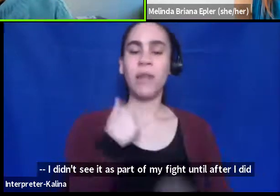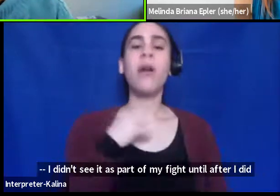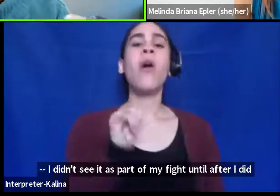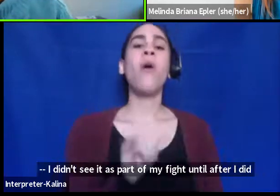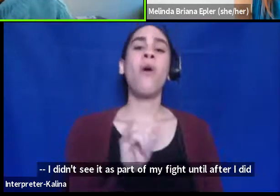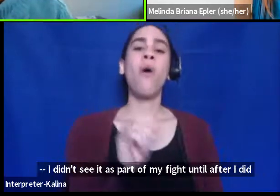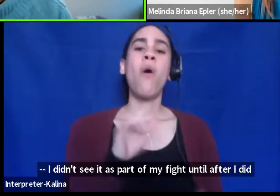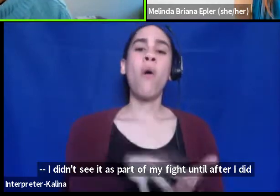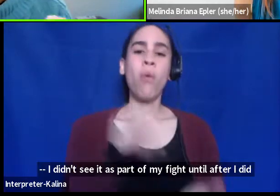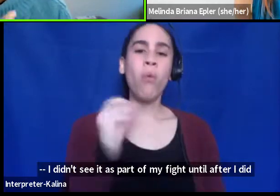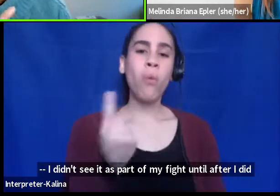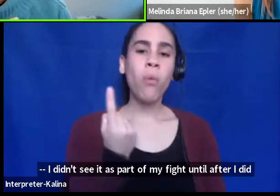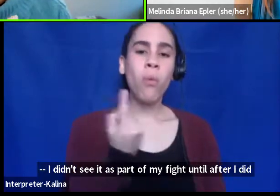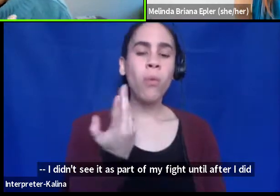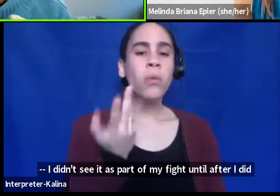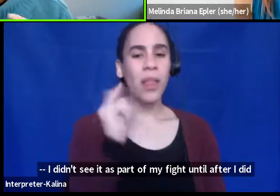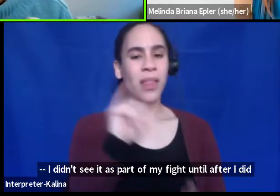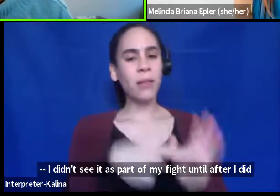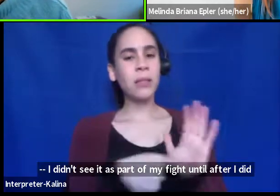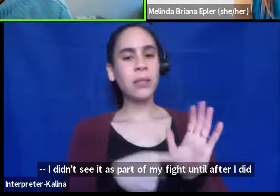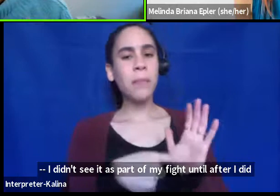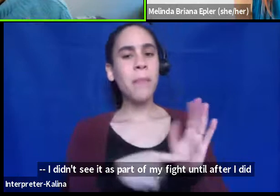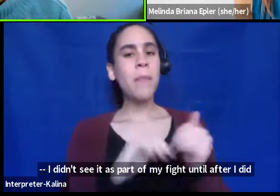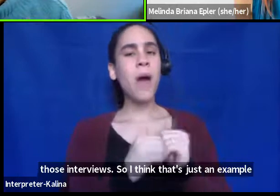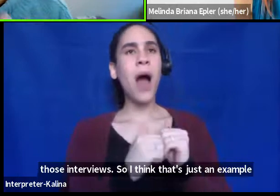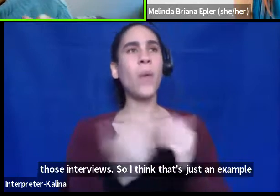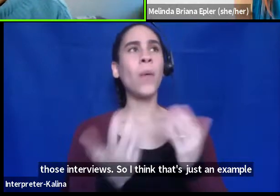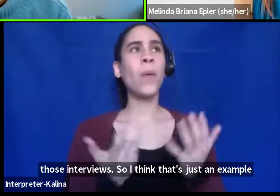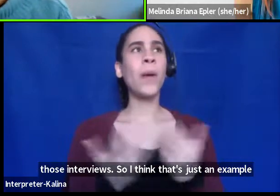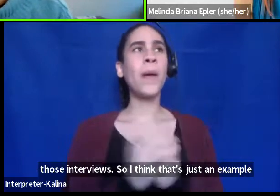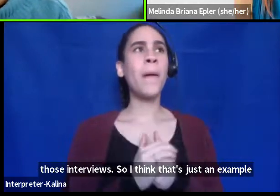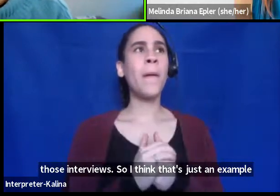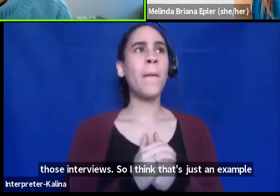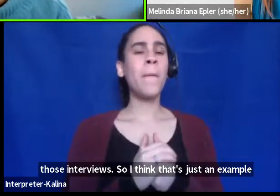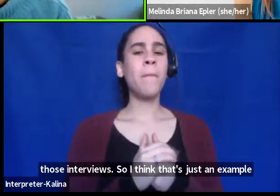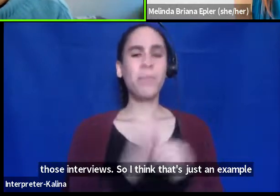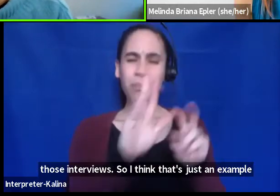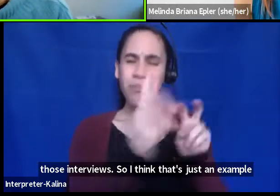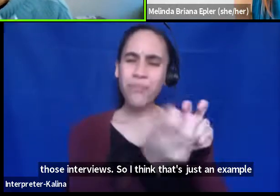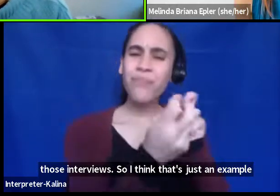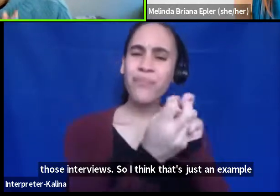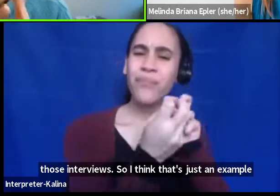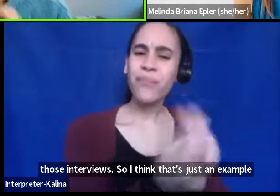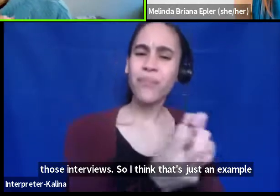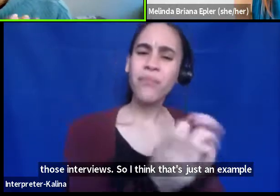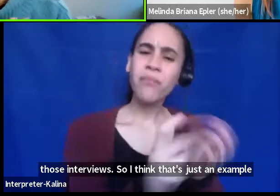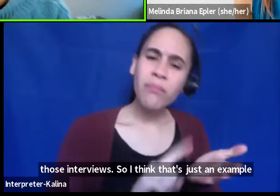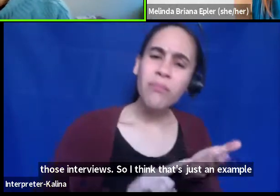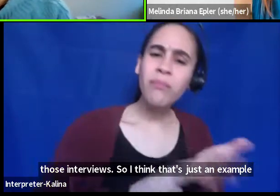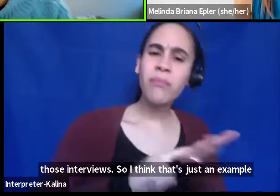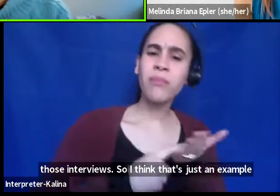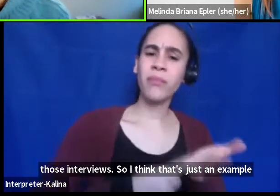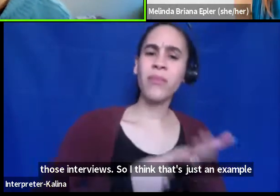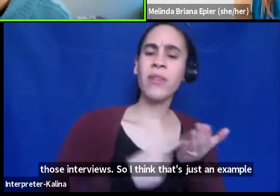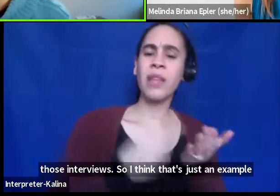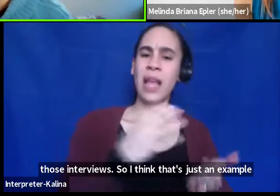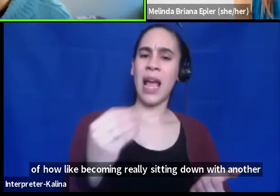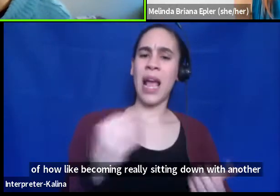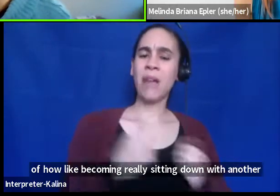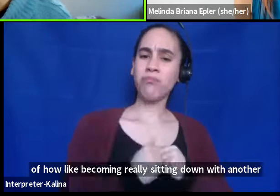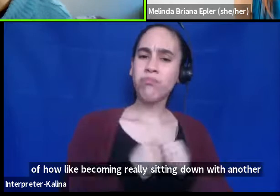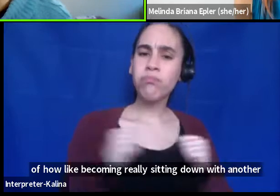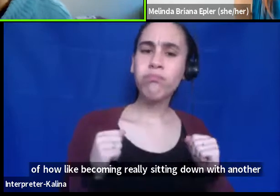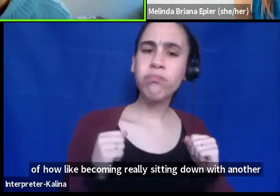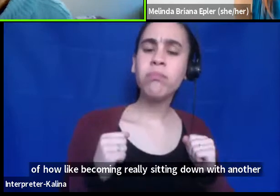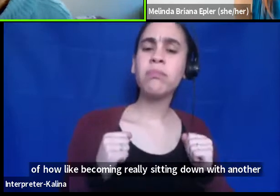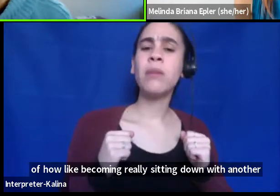just an example of how becoming, really sitting down with another human being and finding that space for empathy and that space